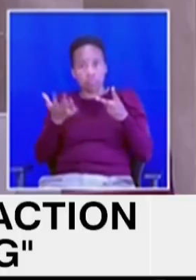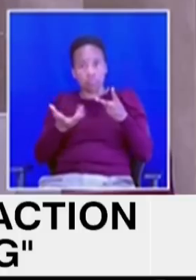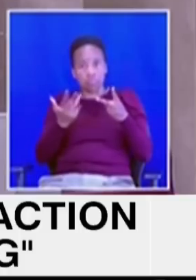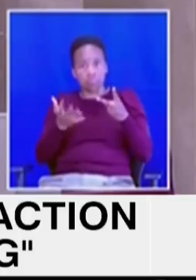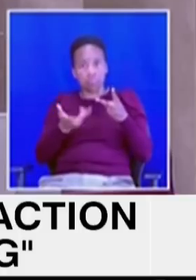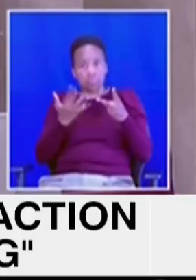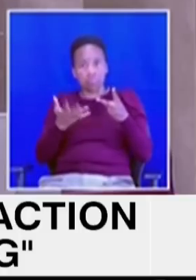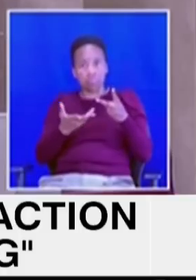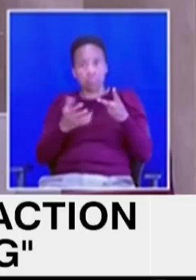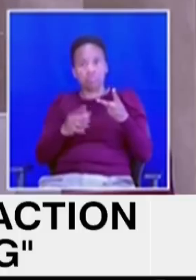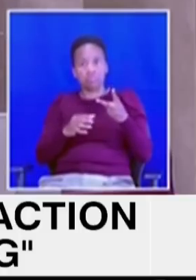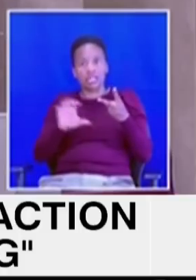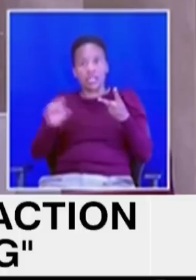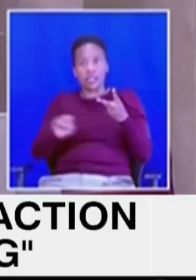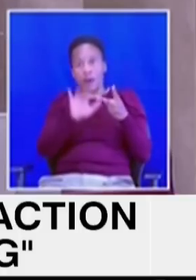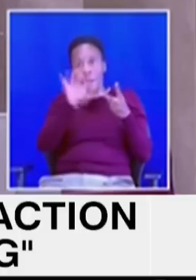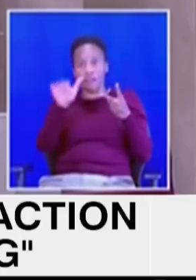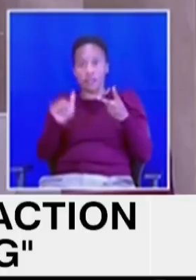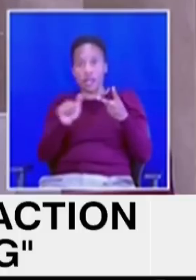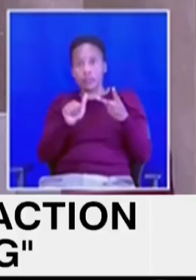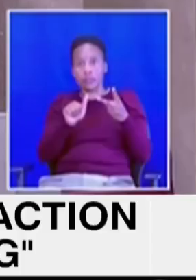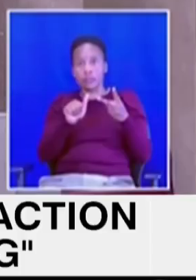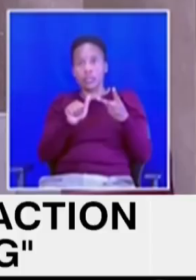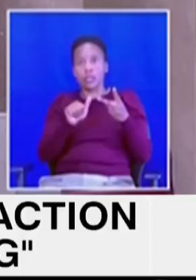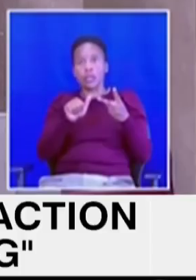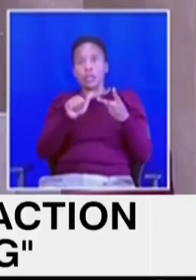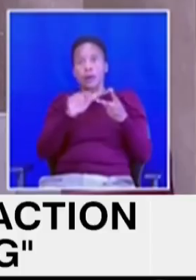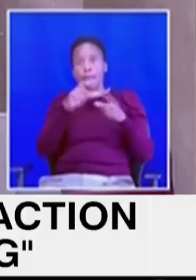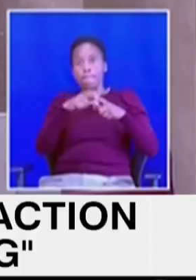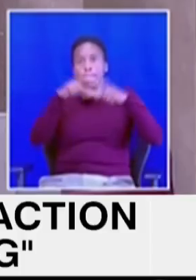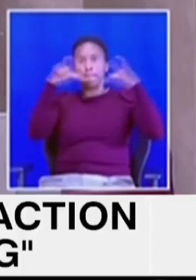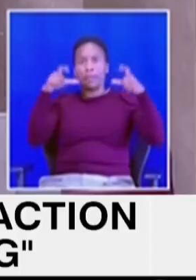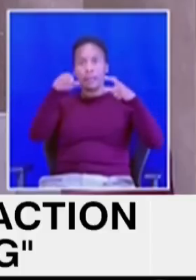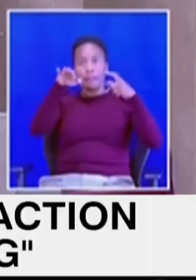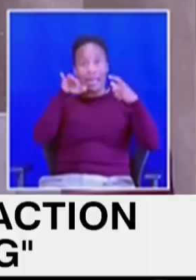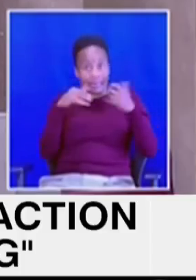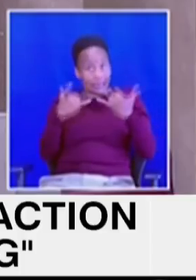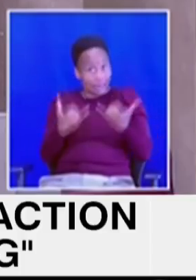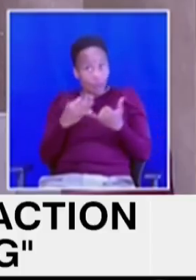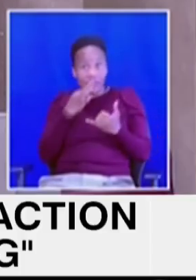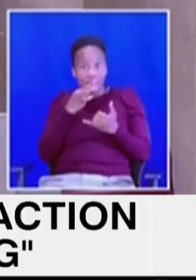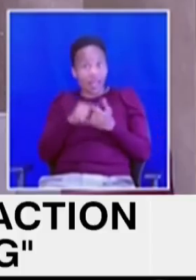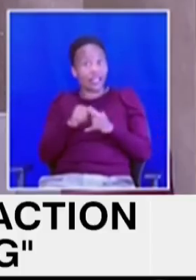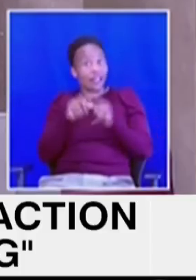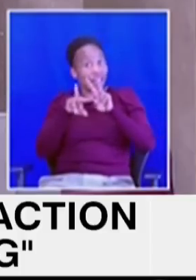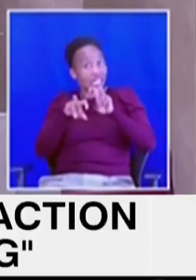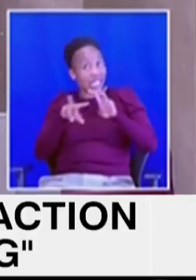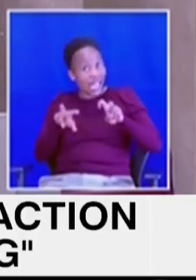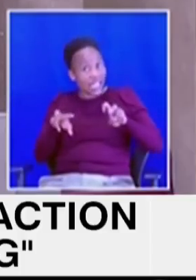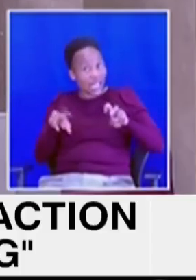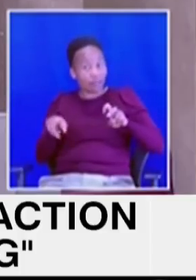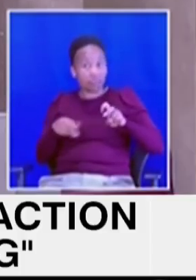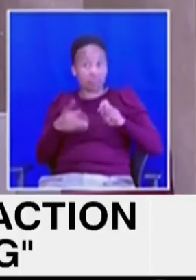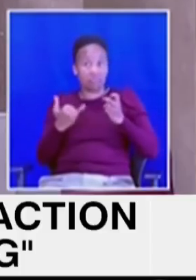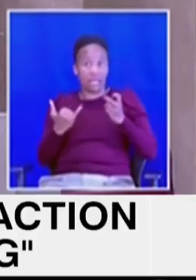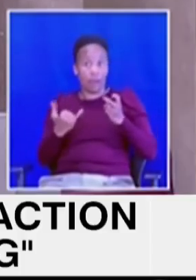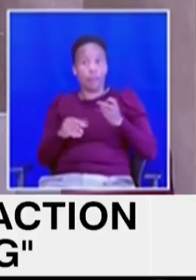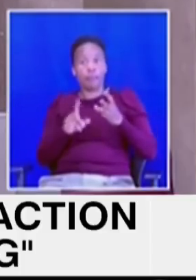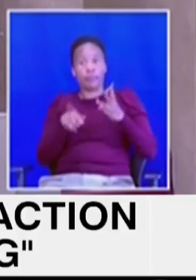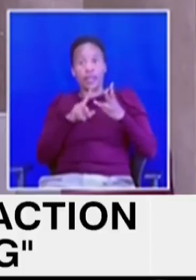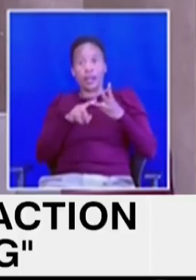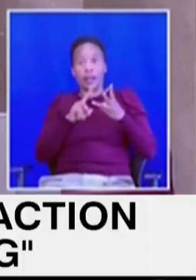the South African Reserve Bank that said they are investigating. The public protector gave